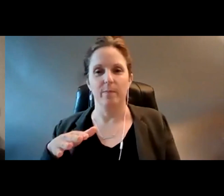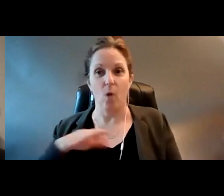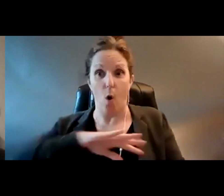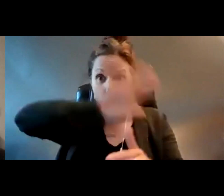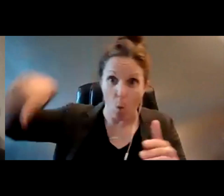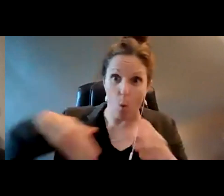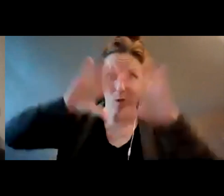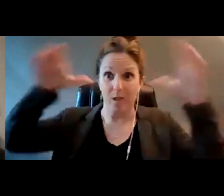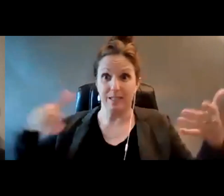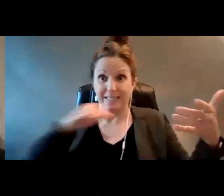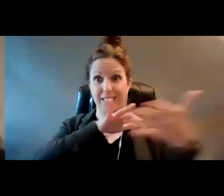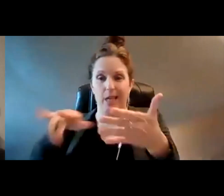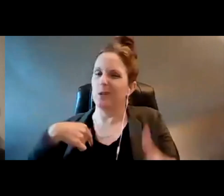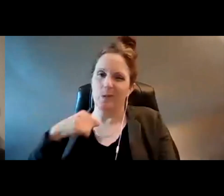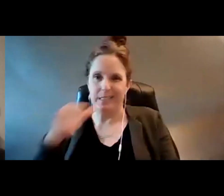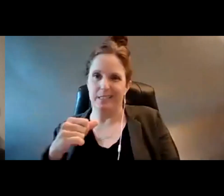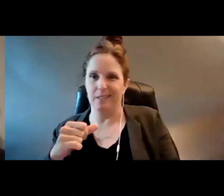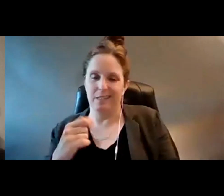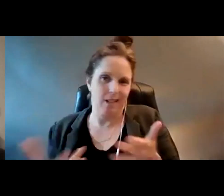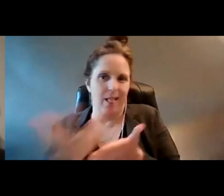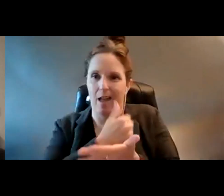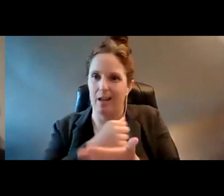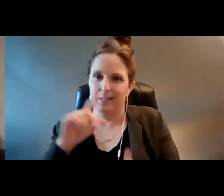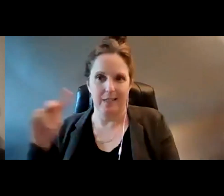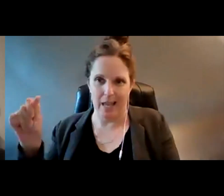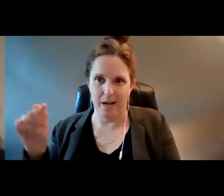that specifically, although but